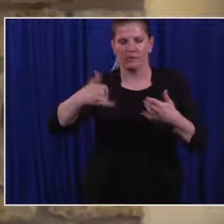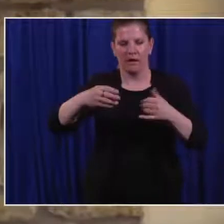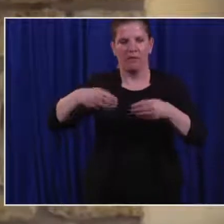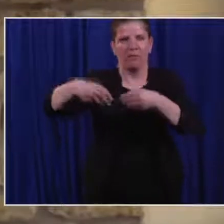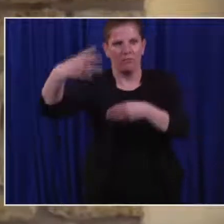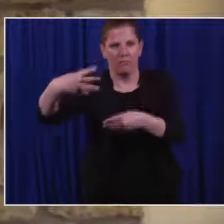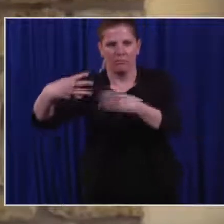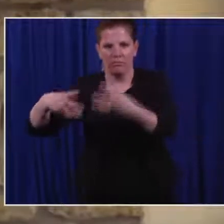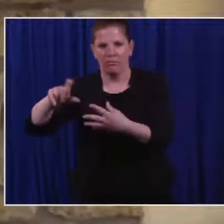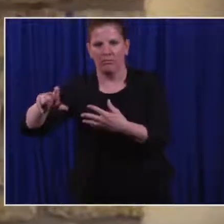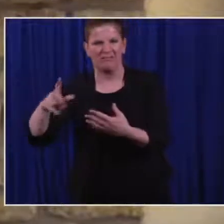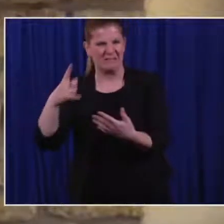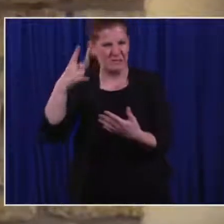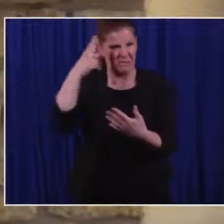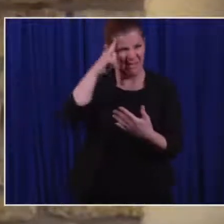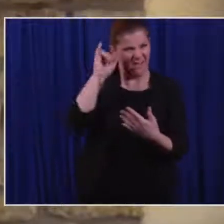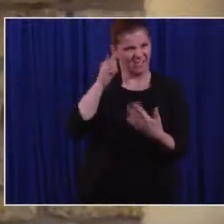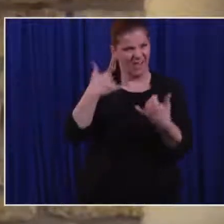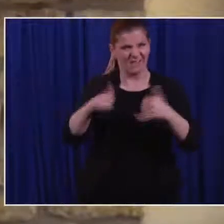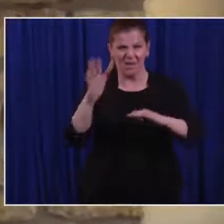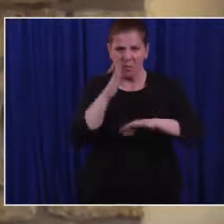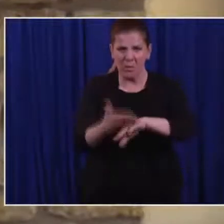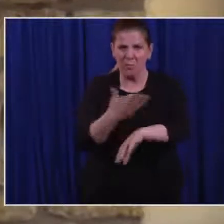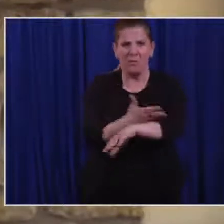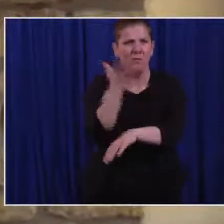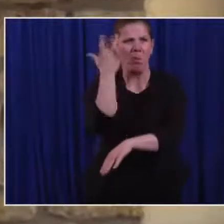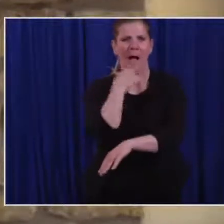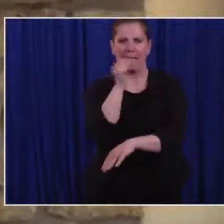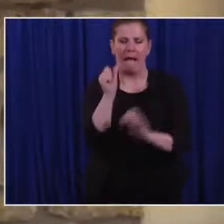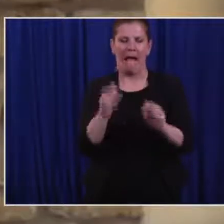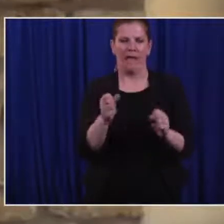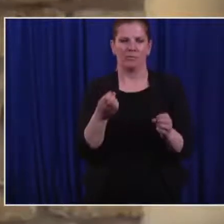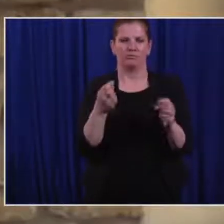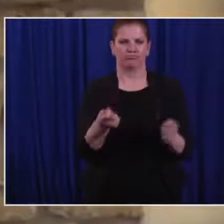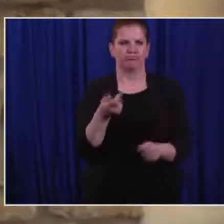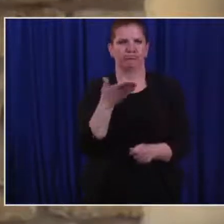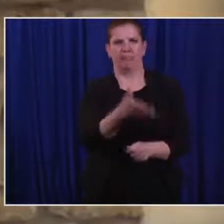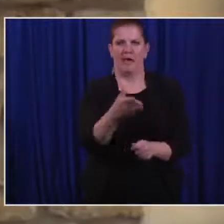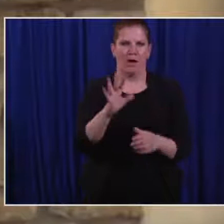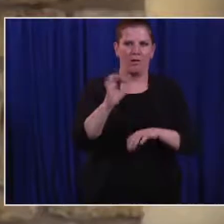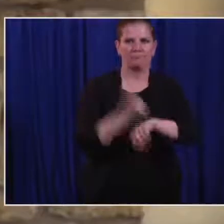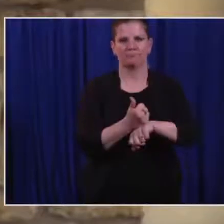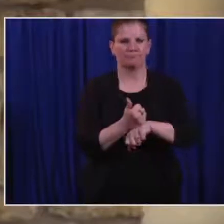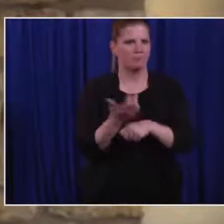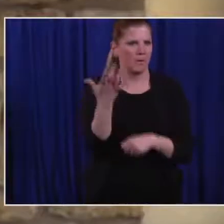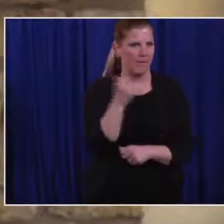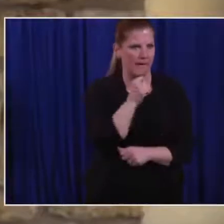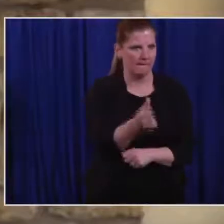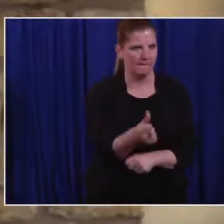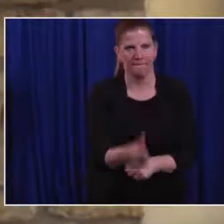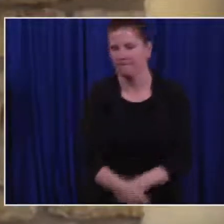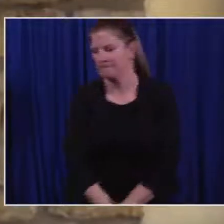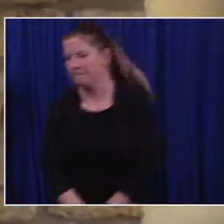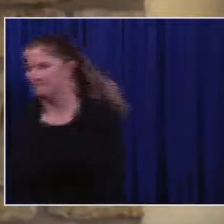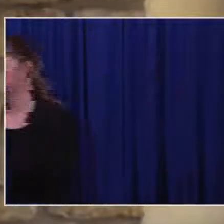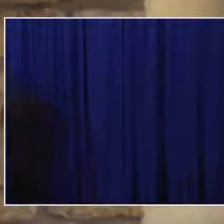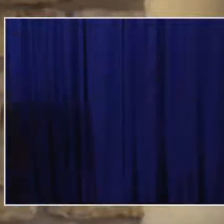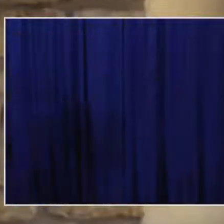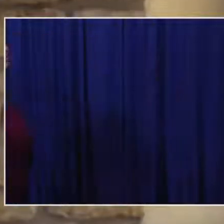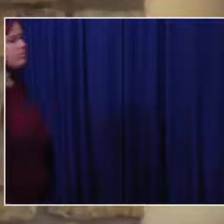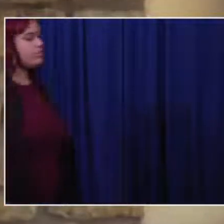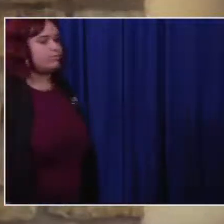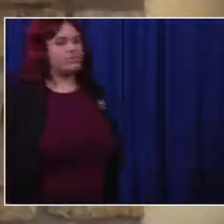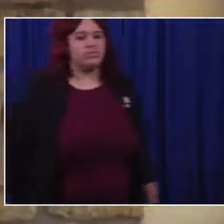of the appointments on this website already? Yeah, good question. It's going to get better, we think, every day.